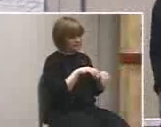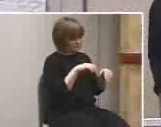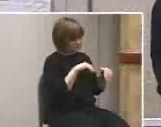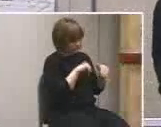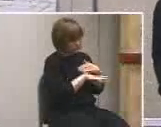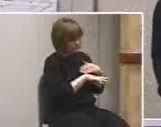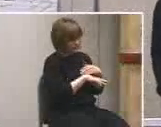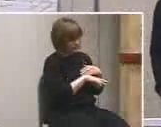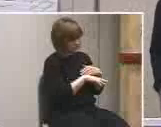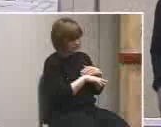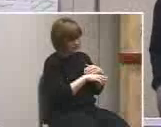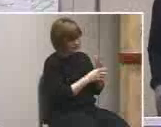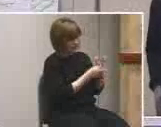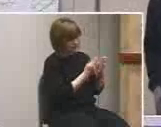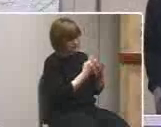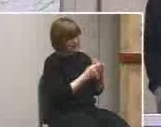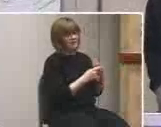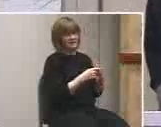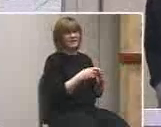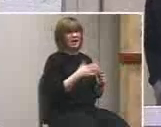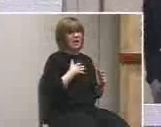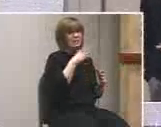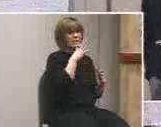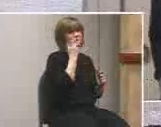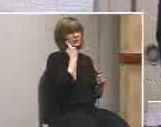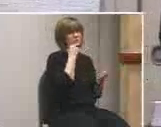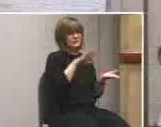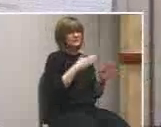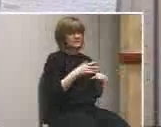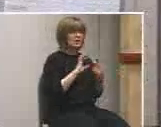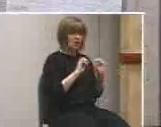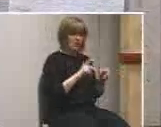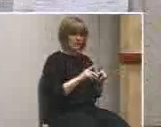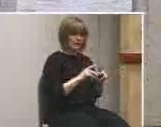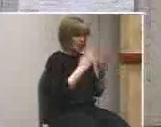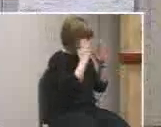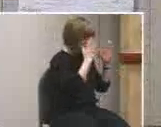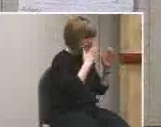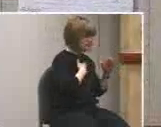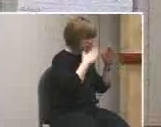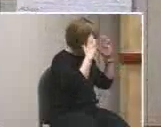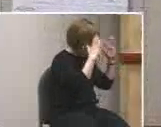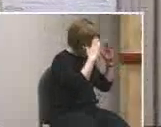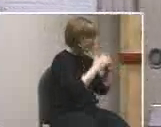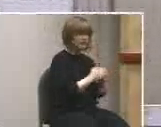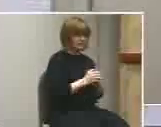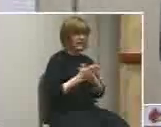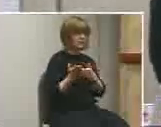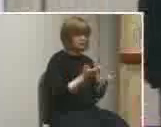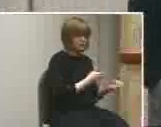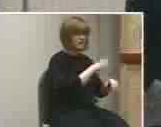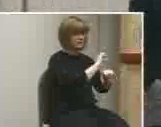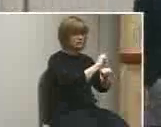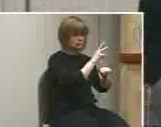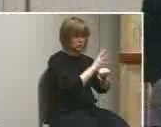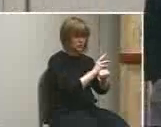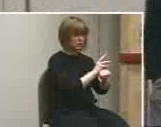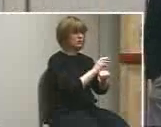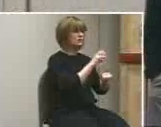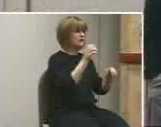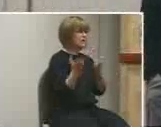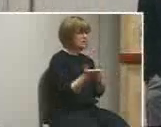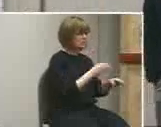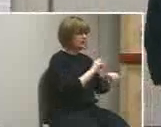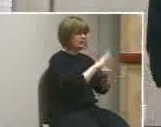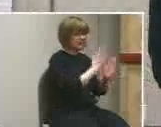say, a mother just died, then that's where I would focus my attention right now. I would bring counselors and social workers in. I wouldn't do anything else. That's where